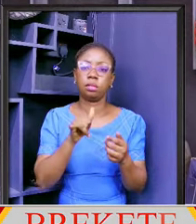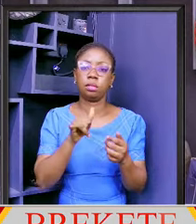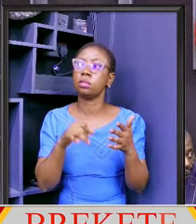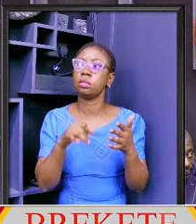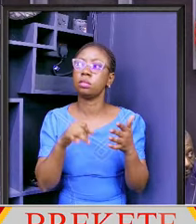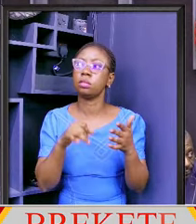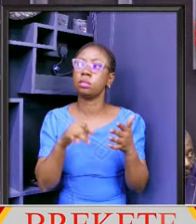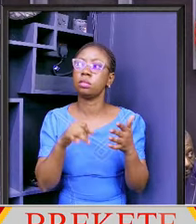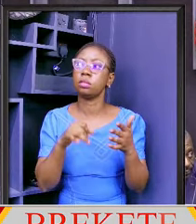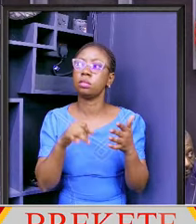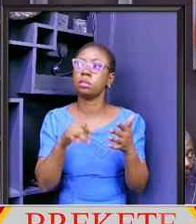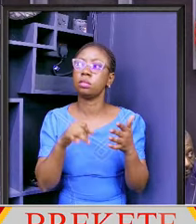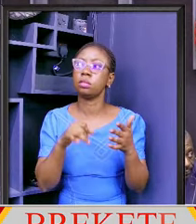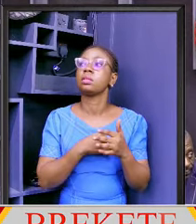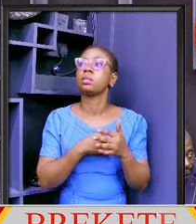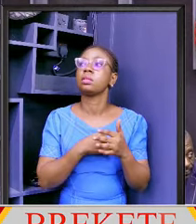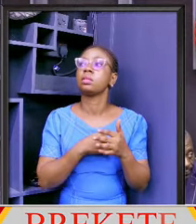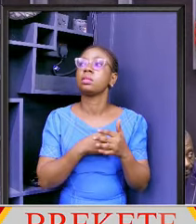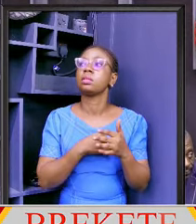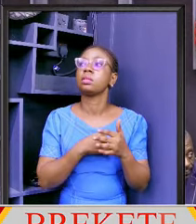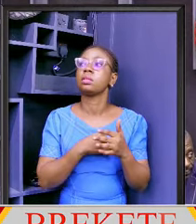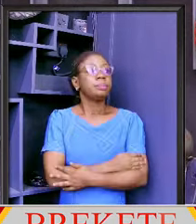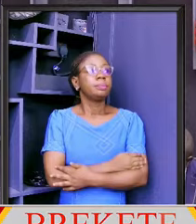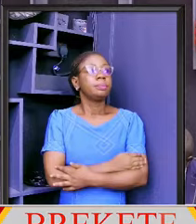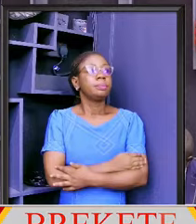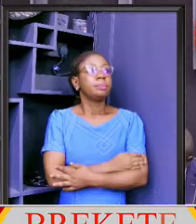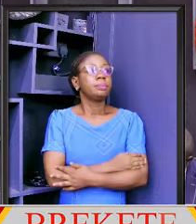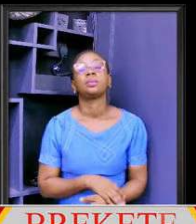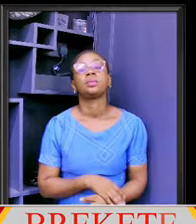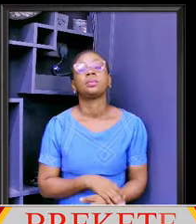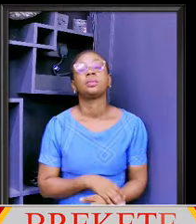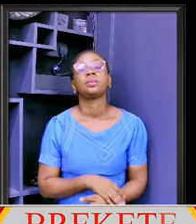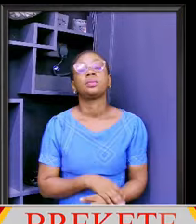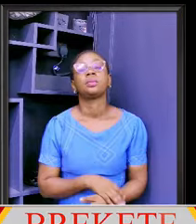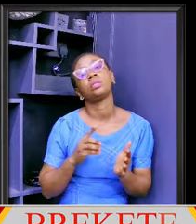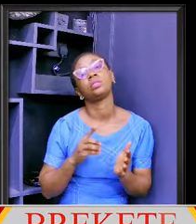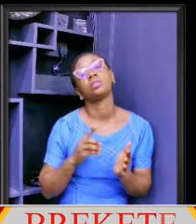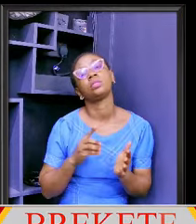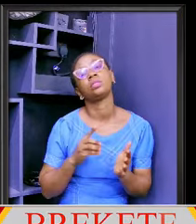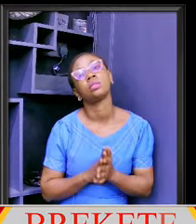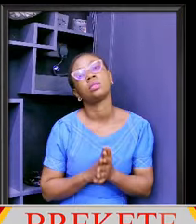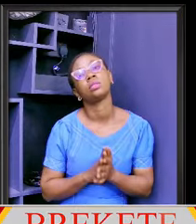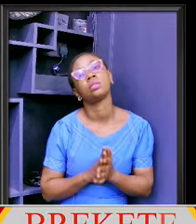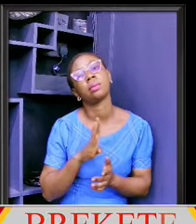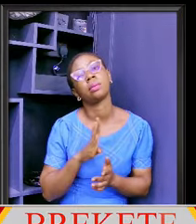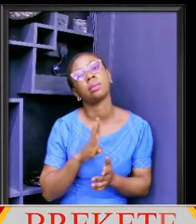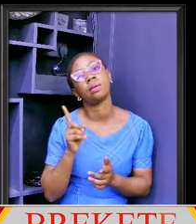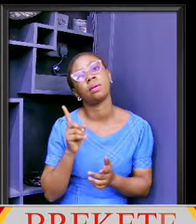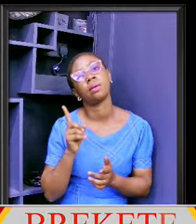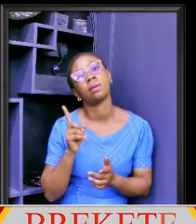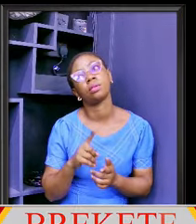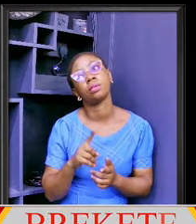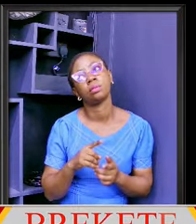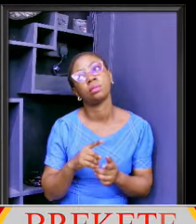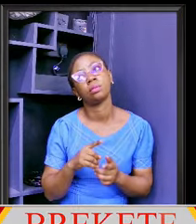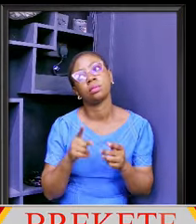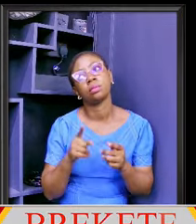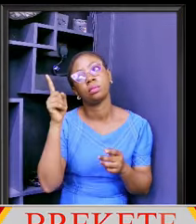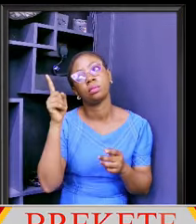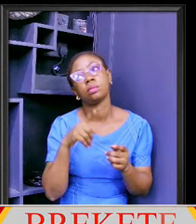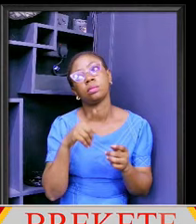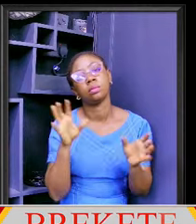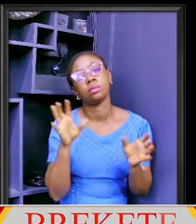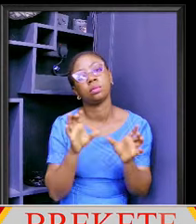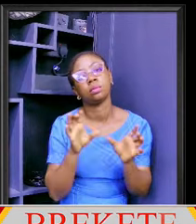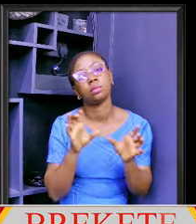they talk, make one. They show the documents one by one. Yes. So this is the. From the one, this is original certificate issued to